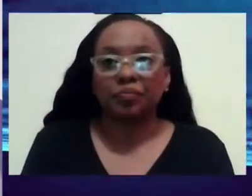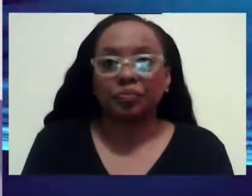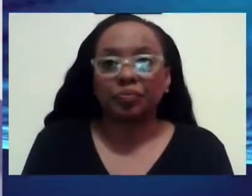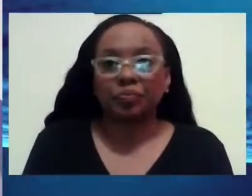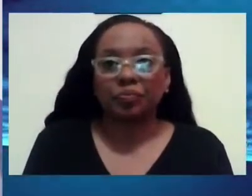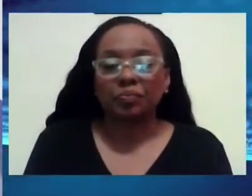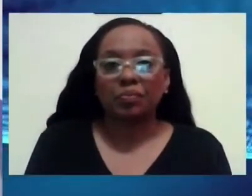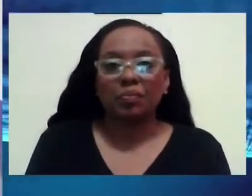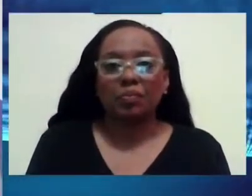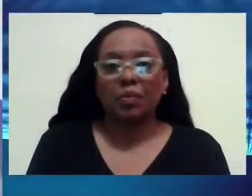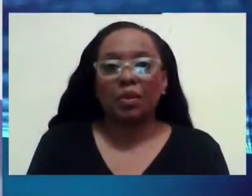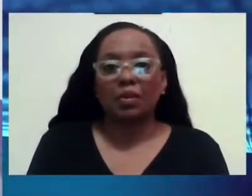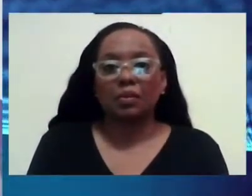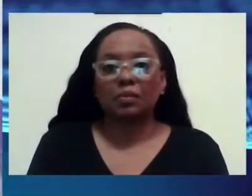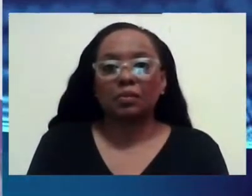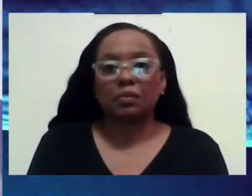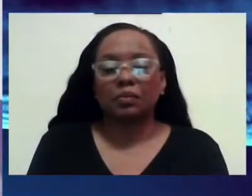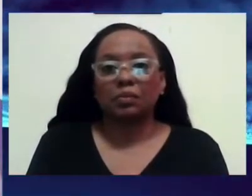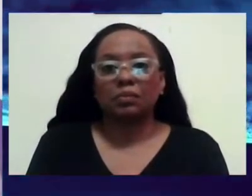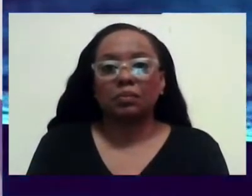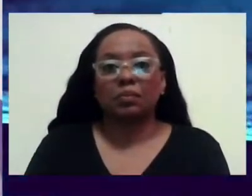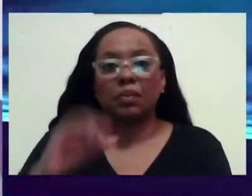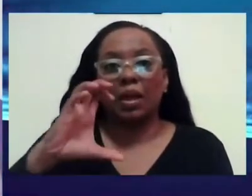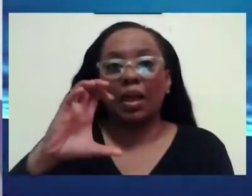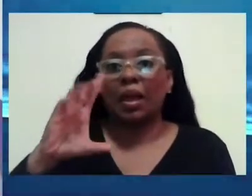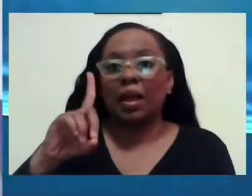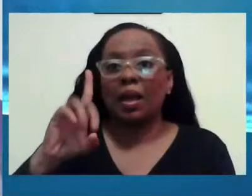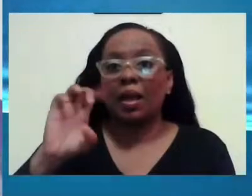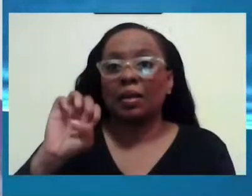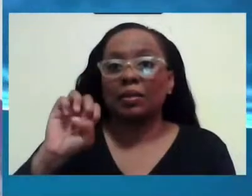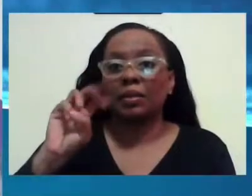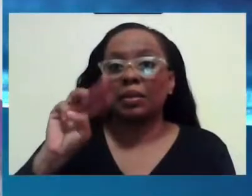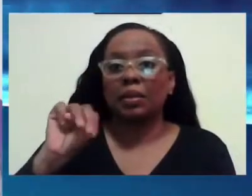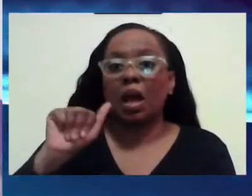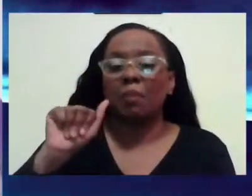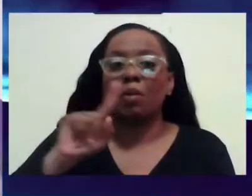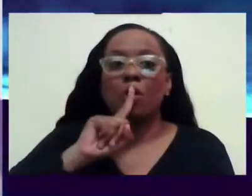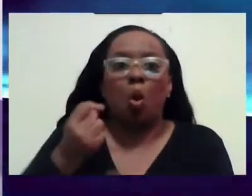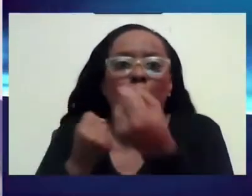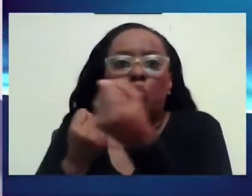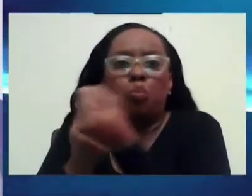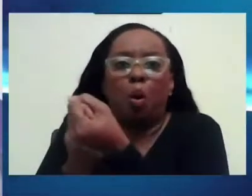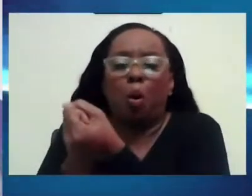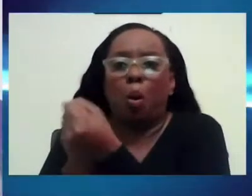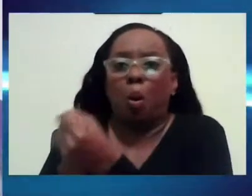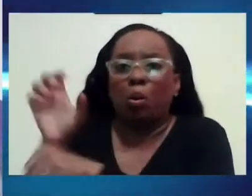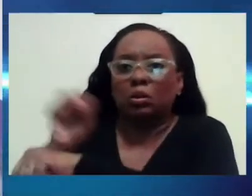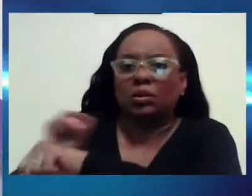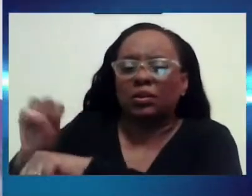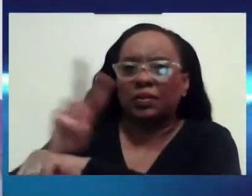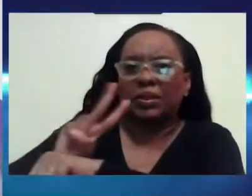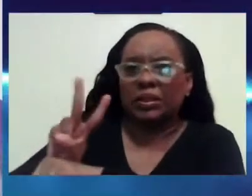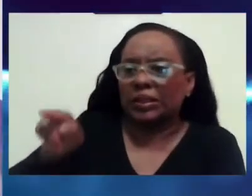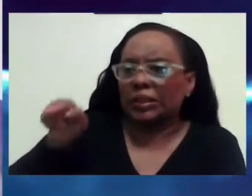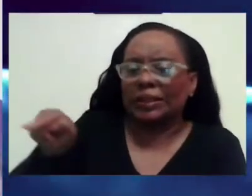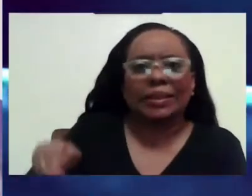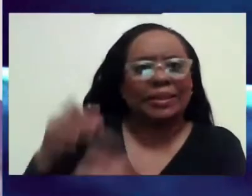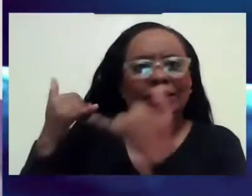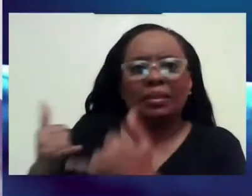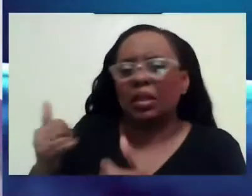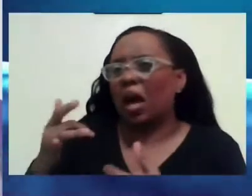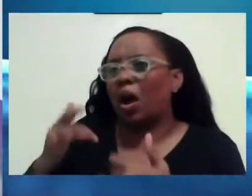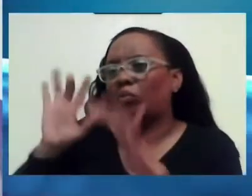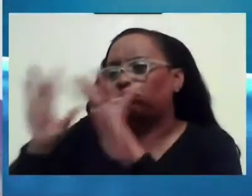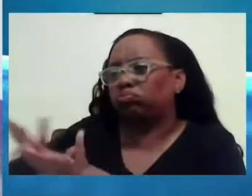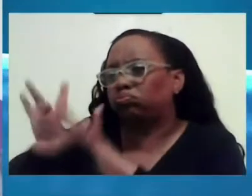by expressing CDEMA's solidarity with the government and people of St. Vincent and the Grenadines at this time. And